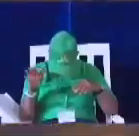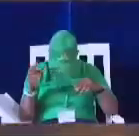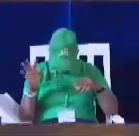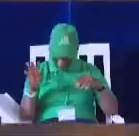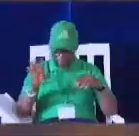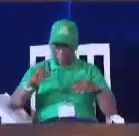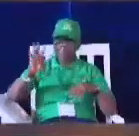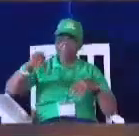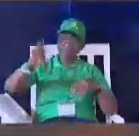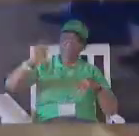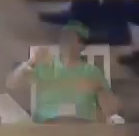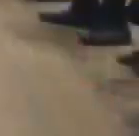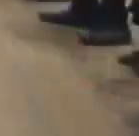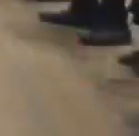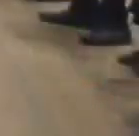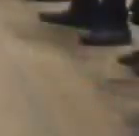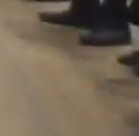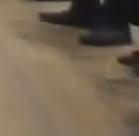Fourteen.